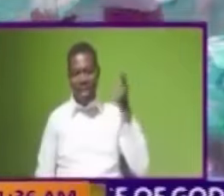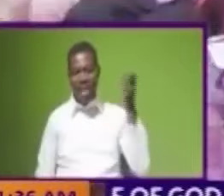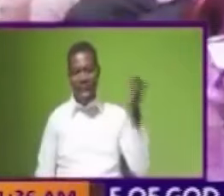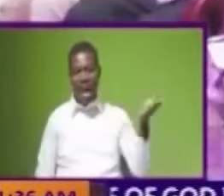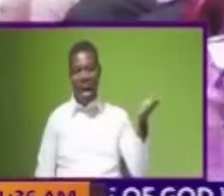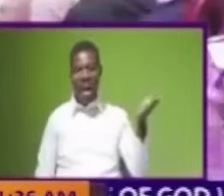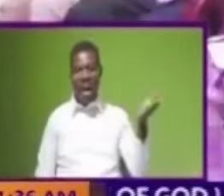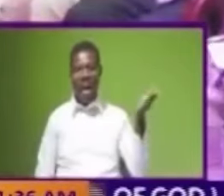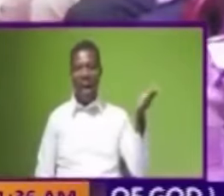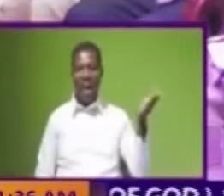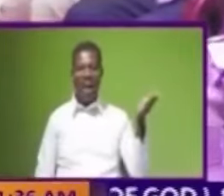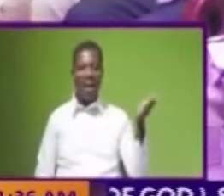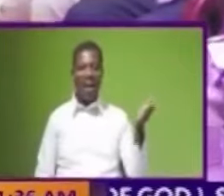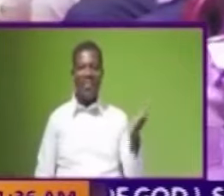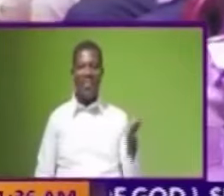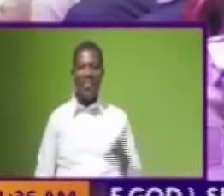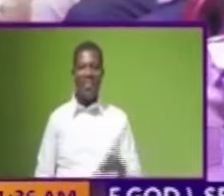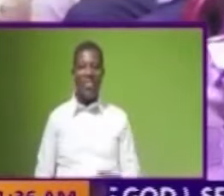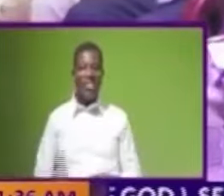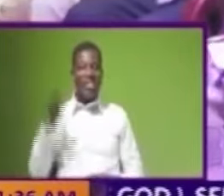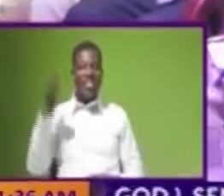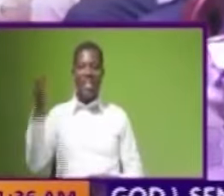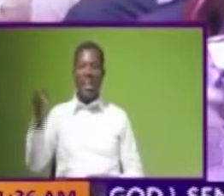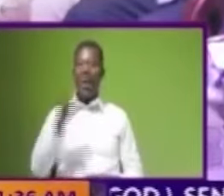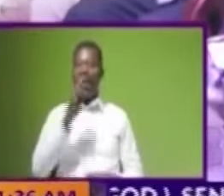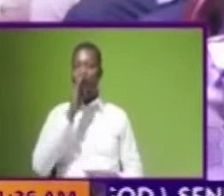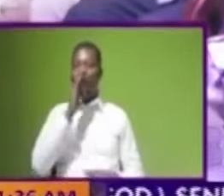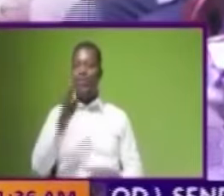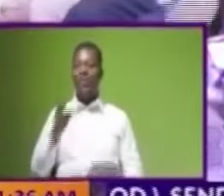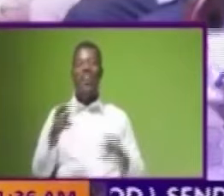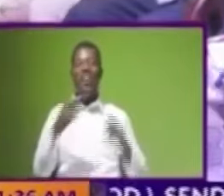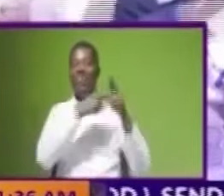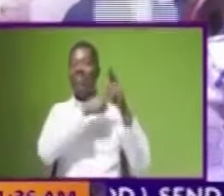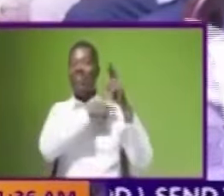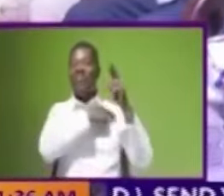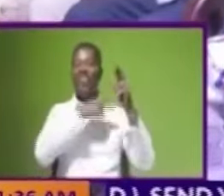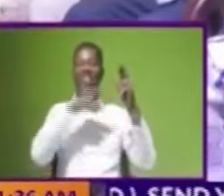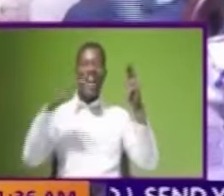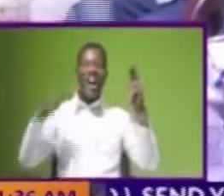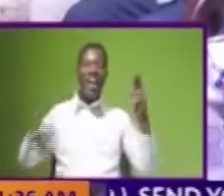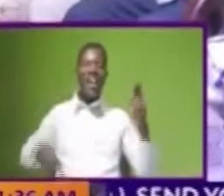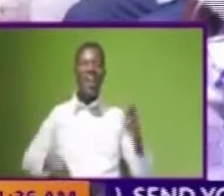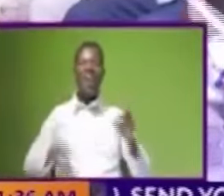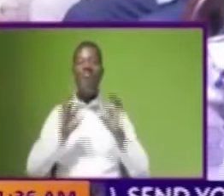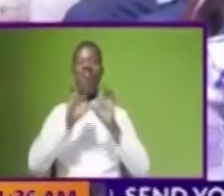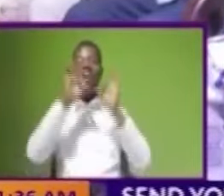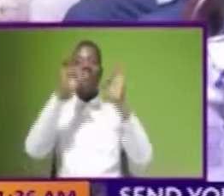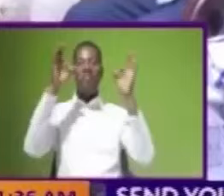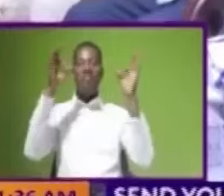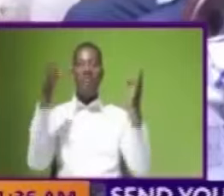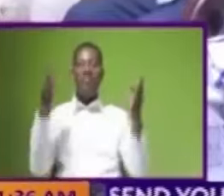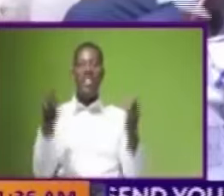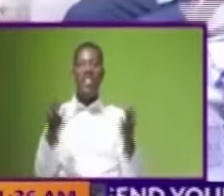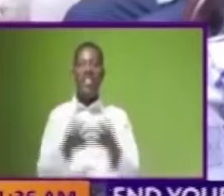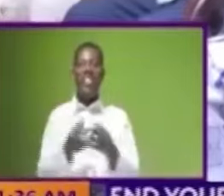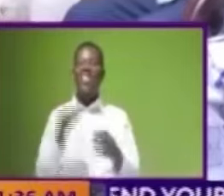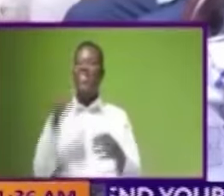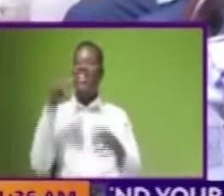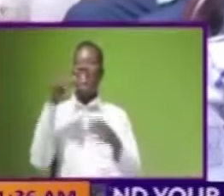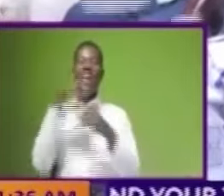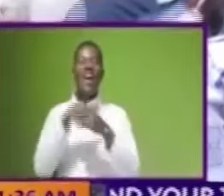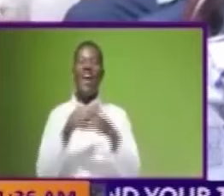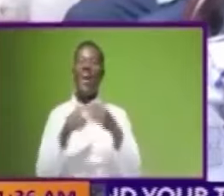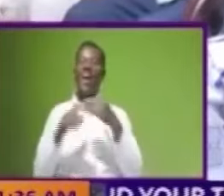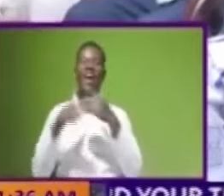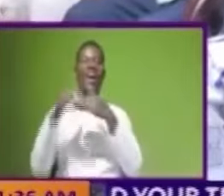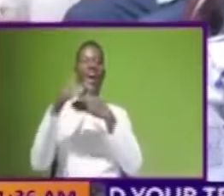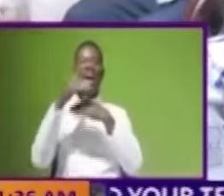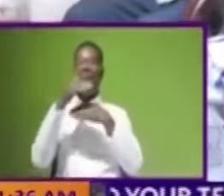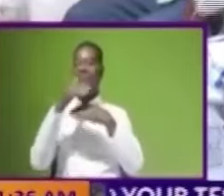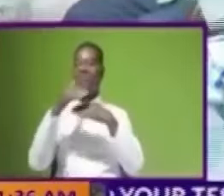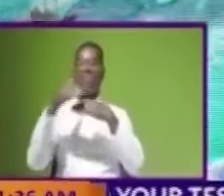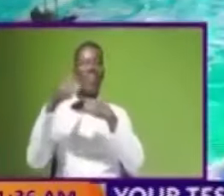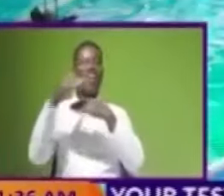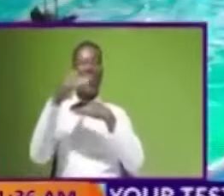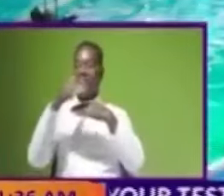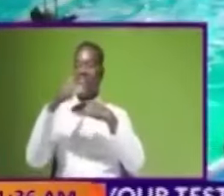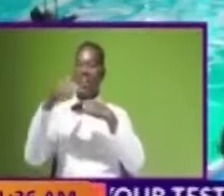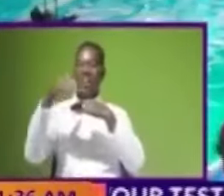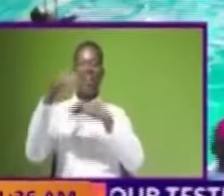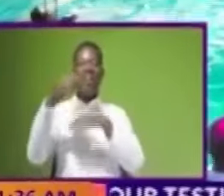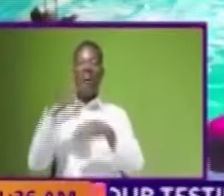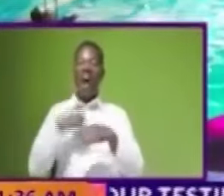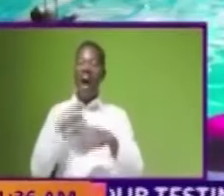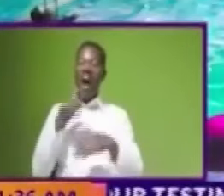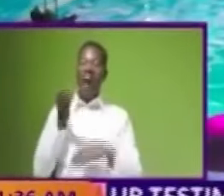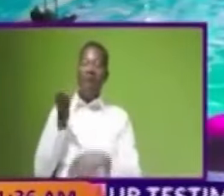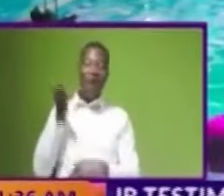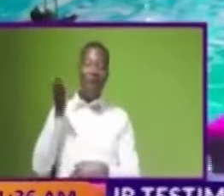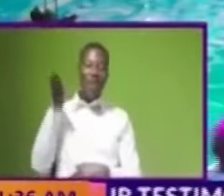enkofu e bimpe mi hu bi da ene na ye o mu hu se ei ene ya che no ene no mi e normal ma mi e normal